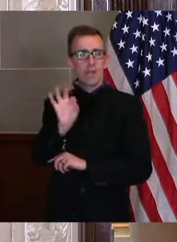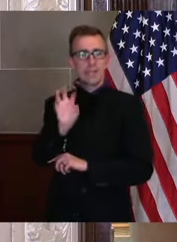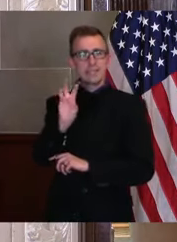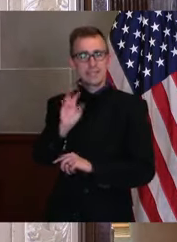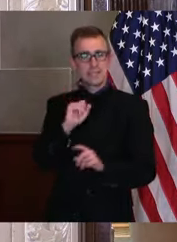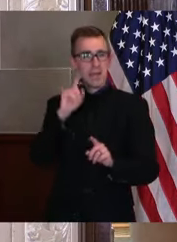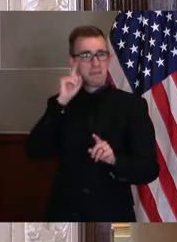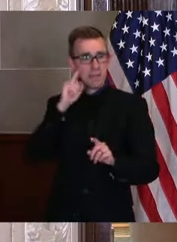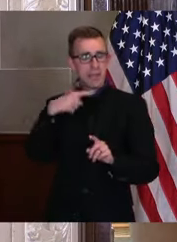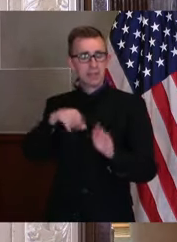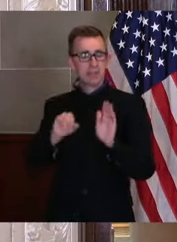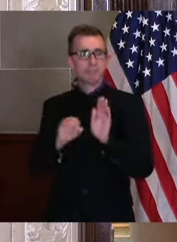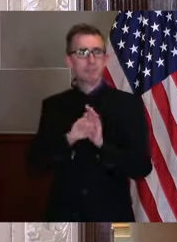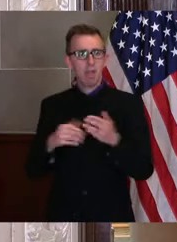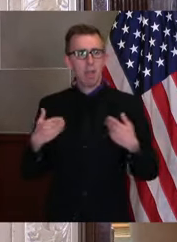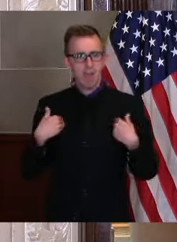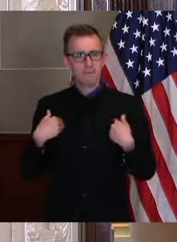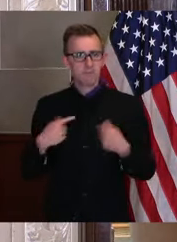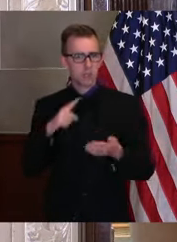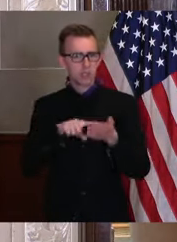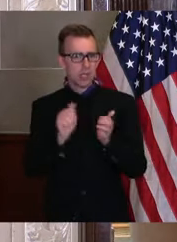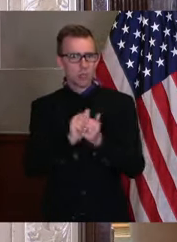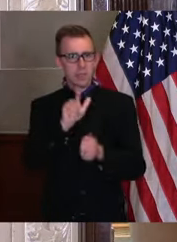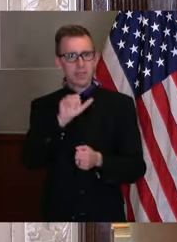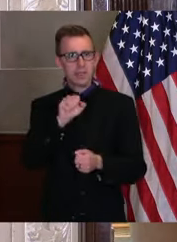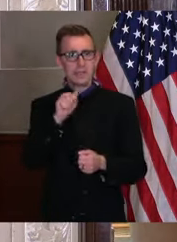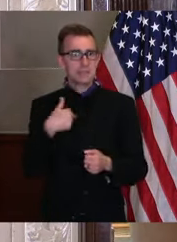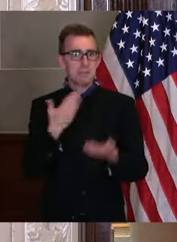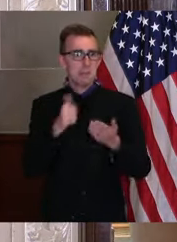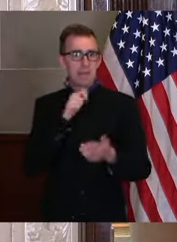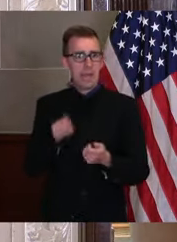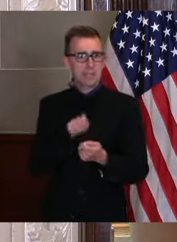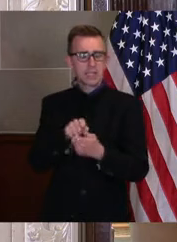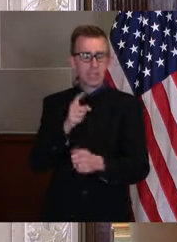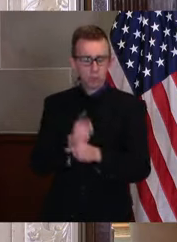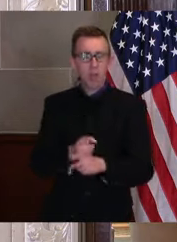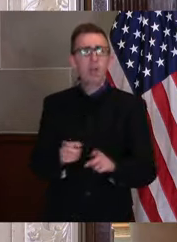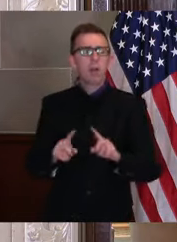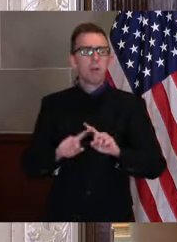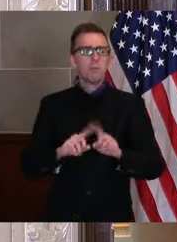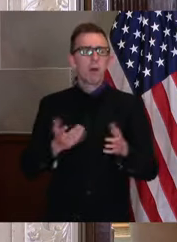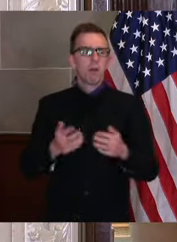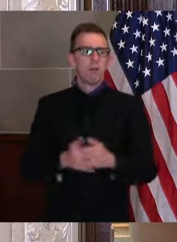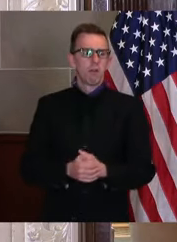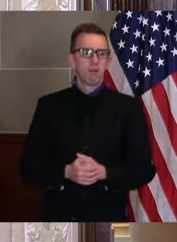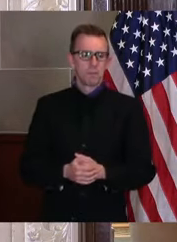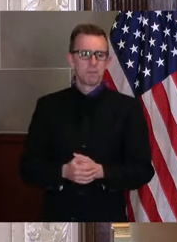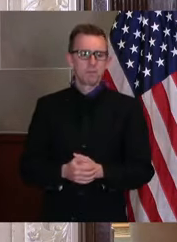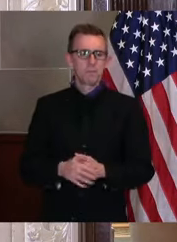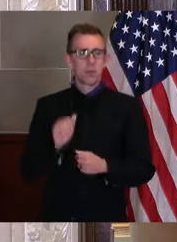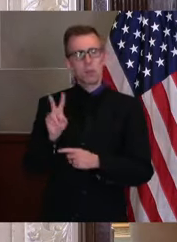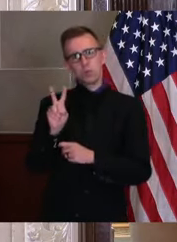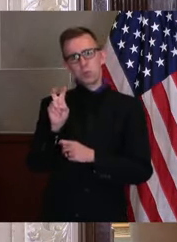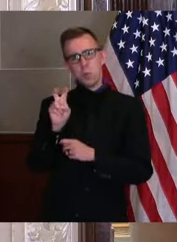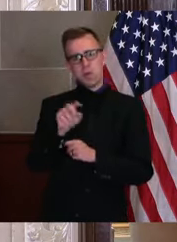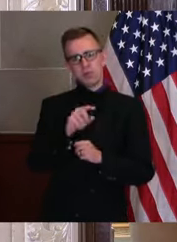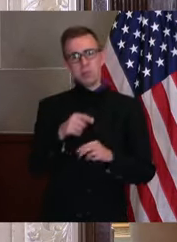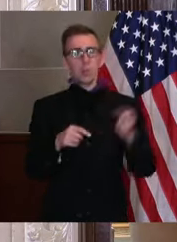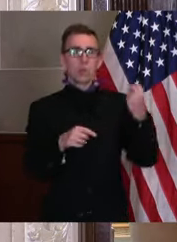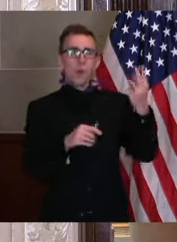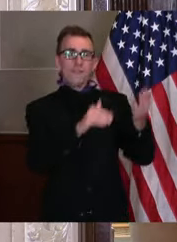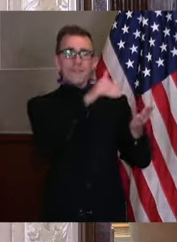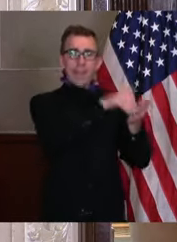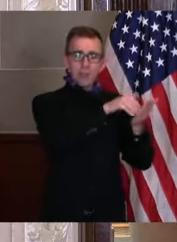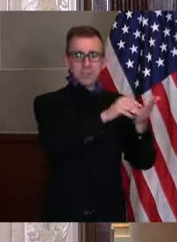I think, have been positive. Check with Lisa on that number. I may not have that exactly right. But it's that it was 200-something out of